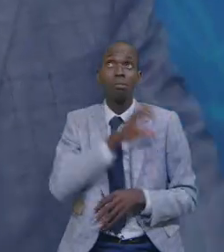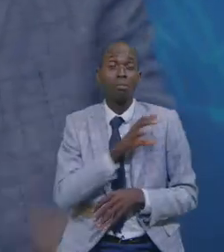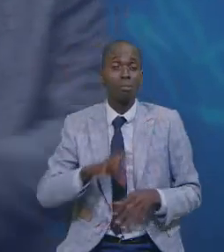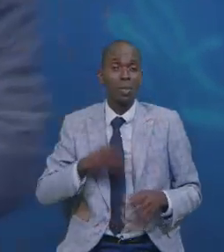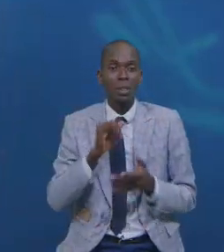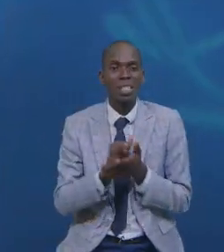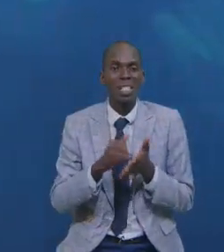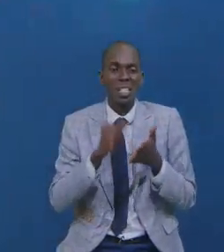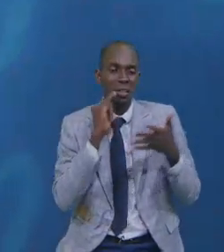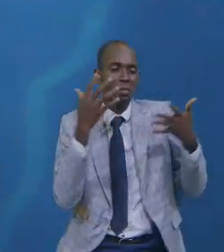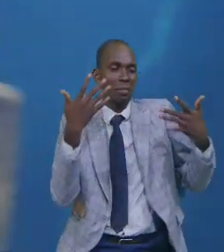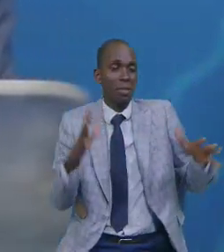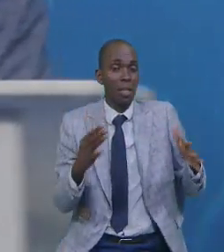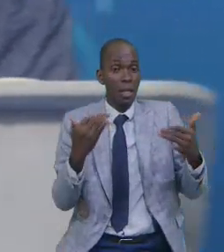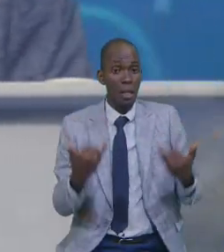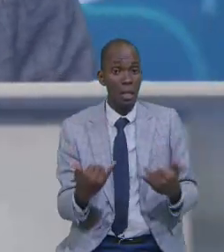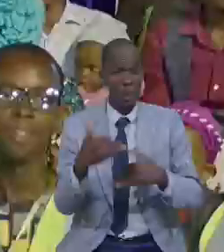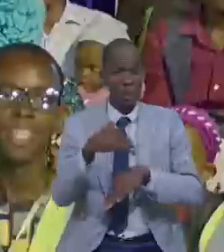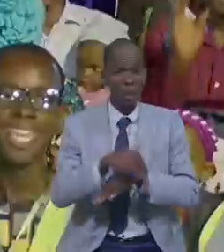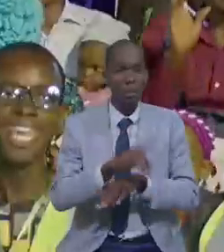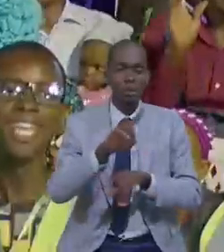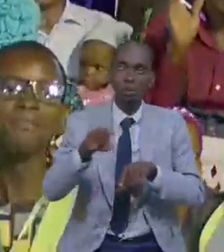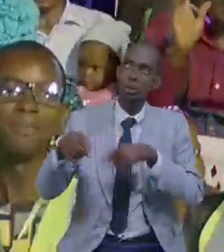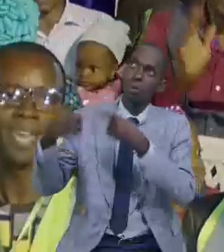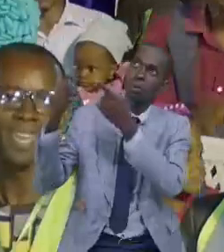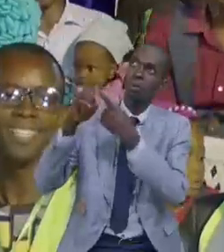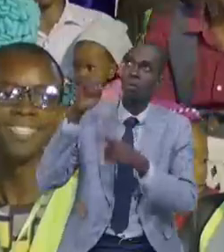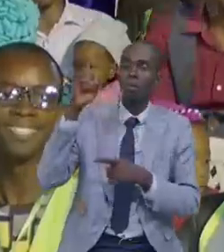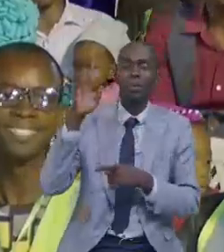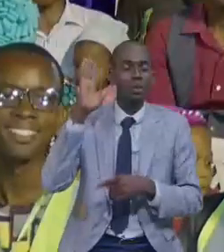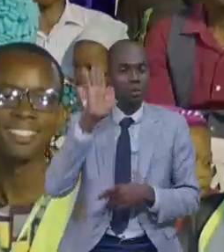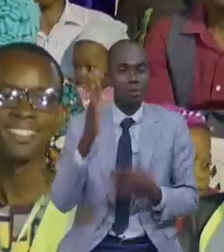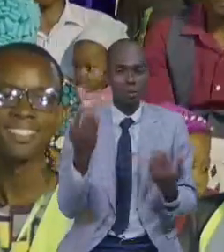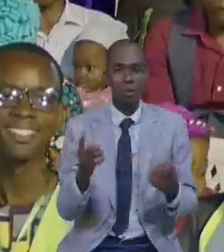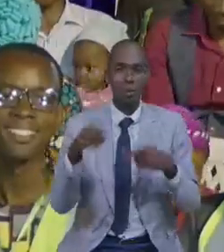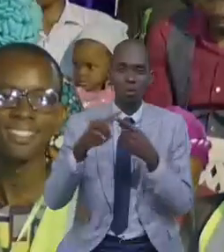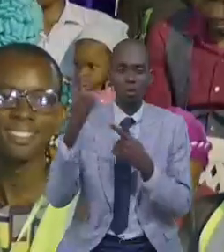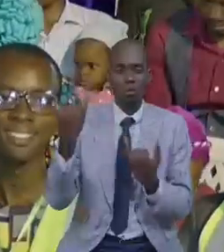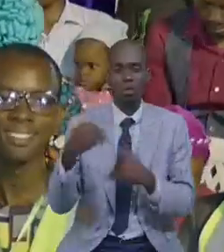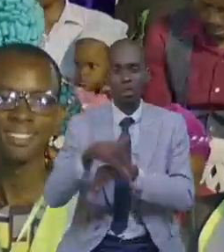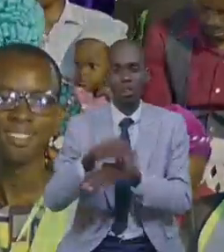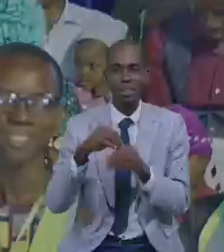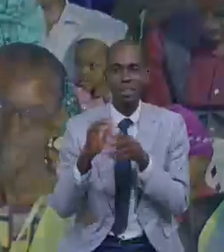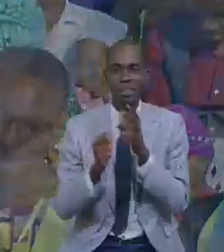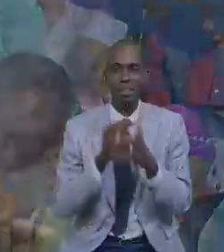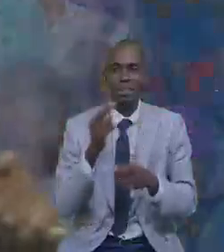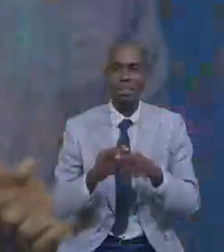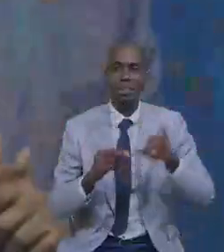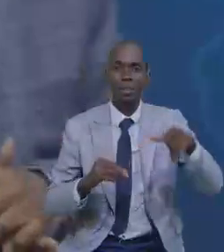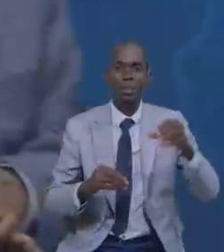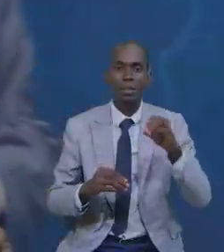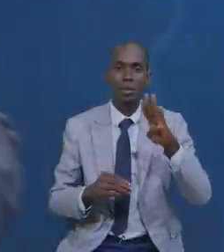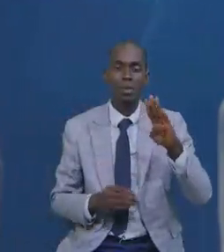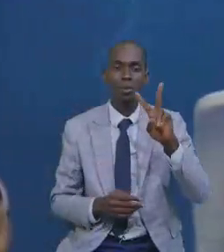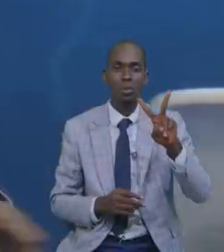come. Tonight, you will come. Look at Job. Reading from chapter 22,